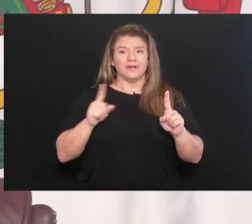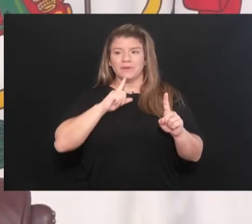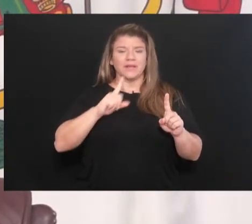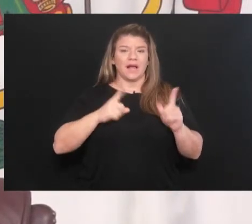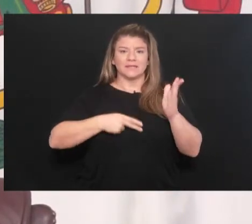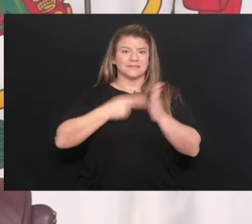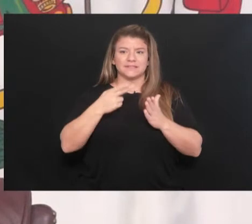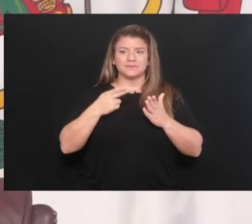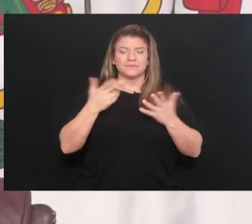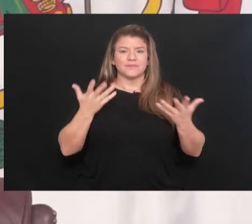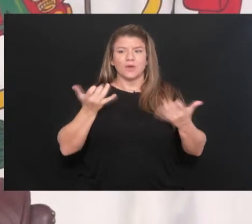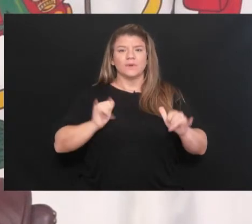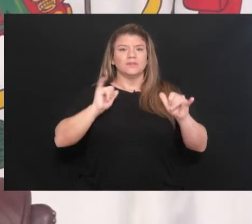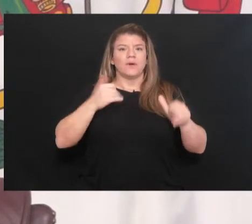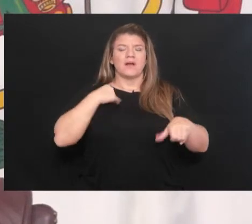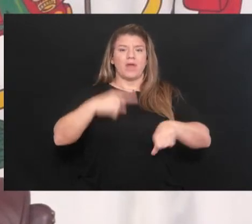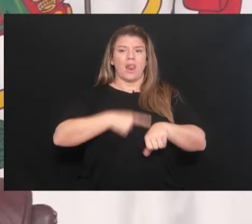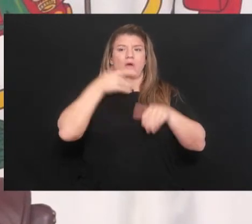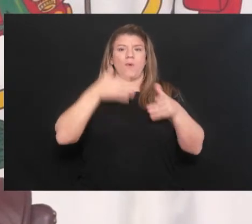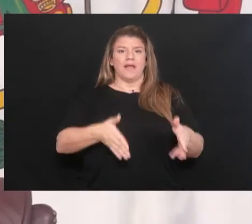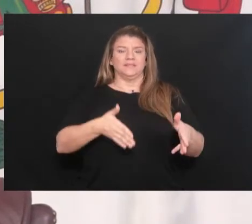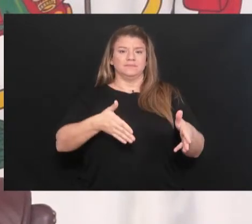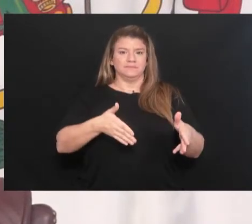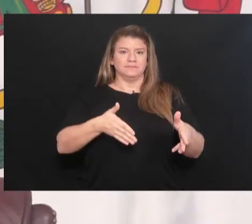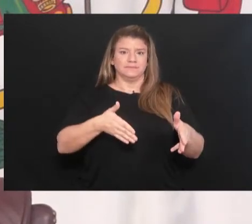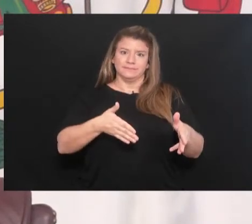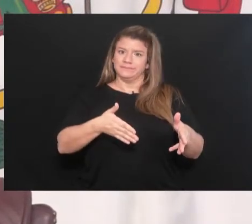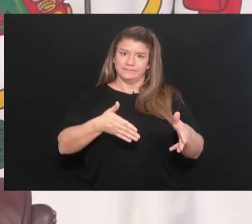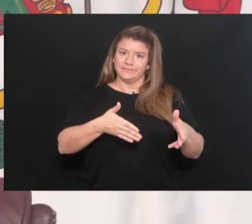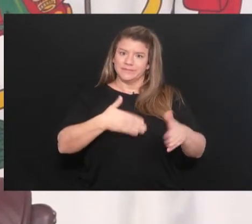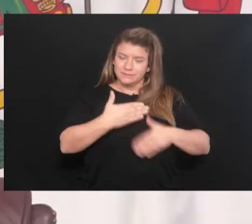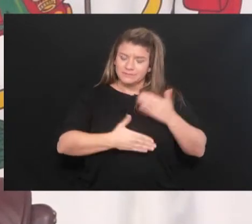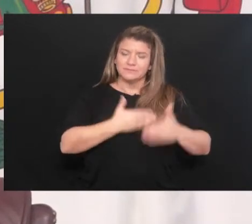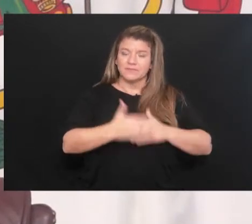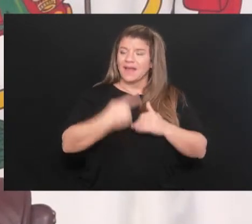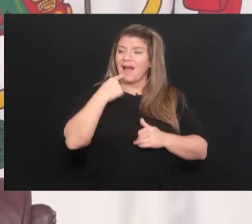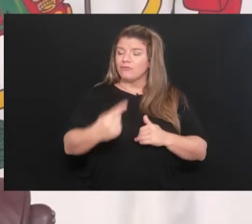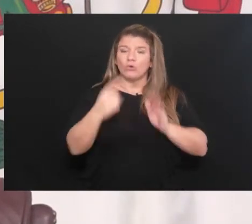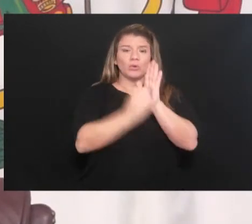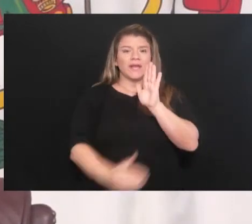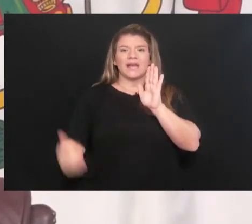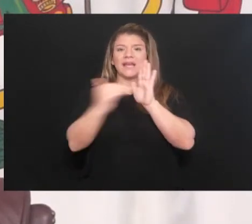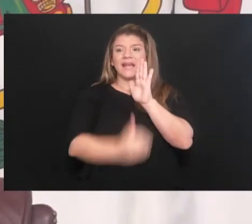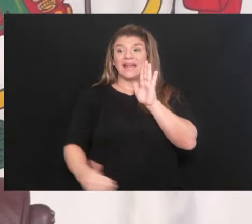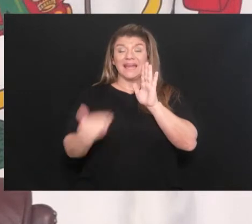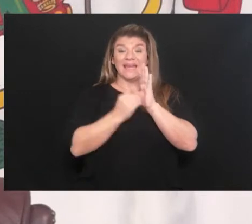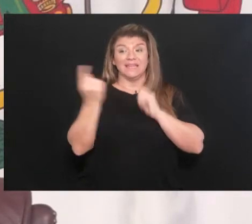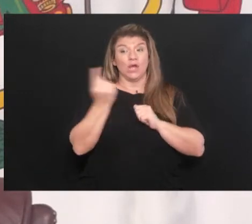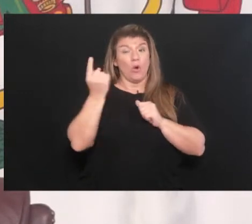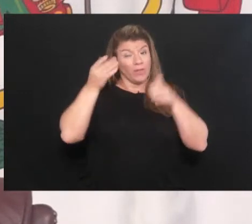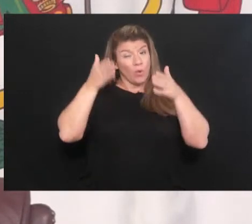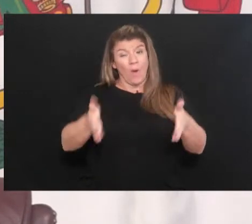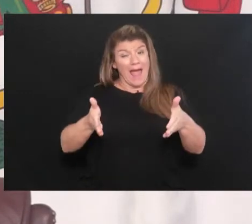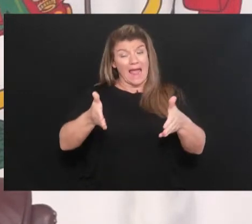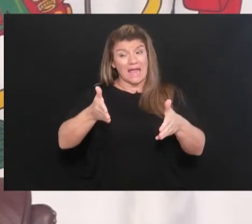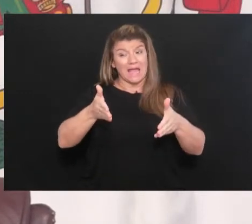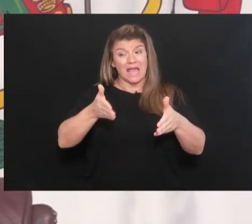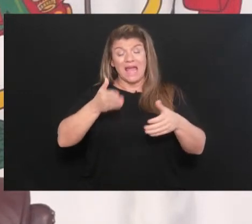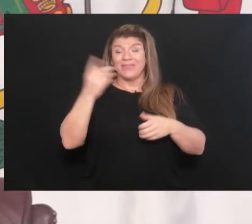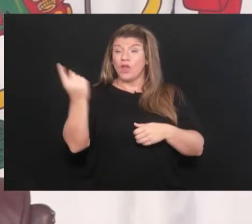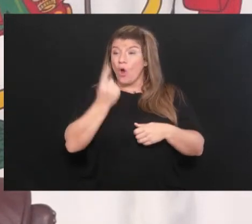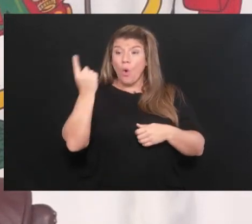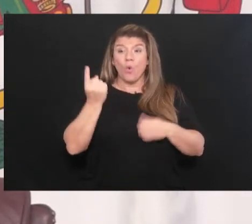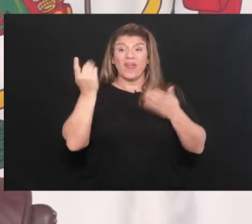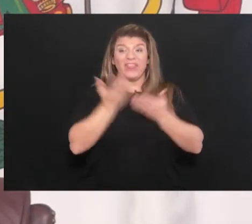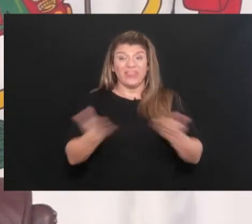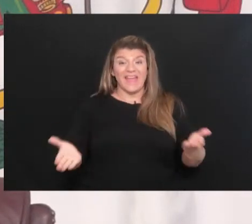nevertheless, we've still got a long ways to go there. I've told you over and over and over that the only way in the world, the only weapon